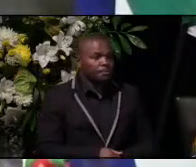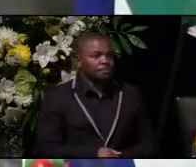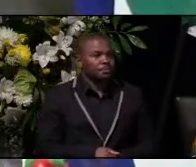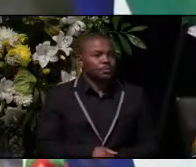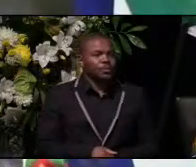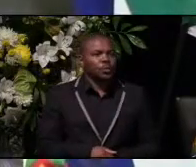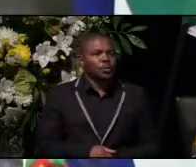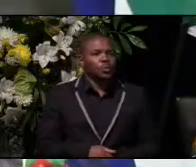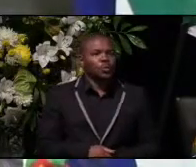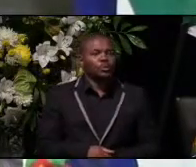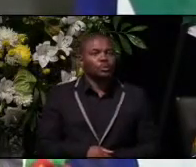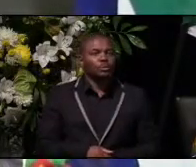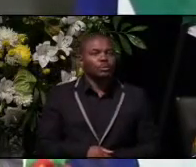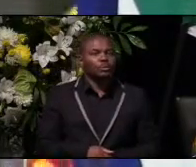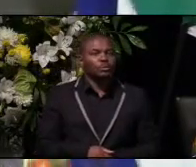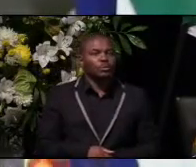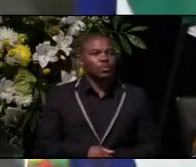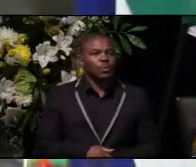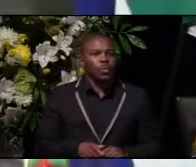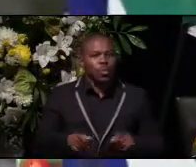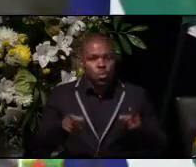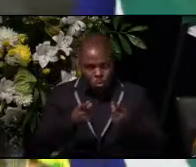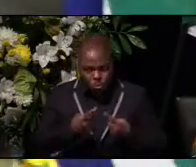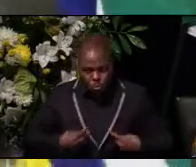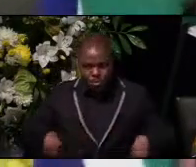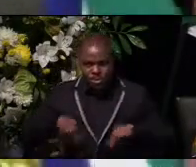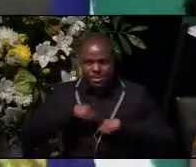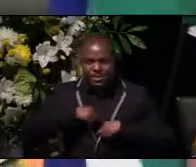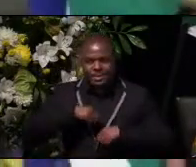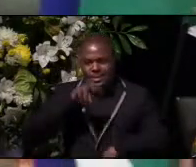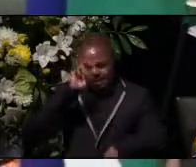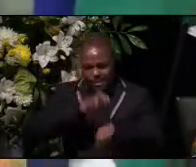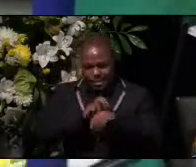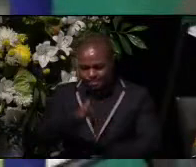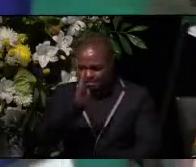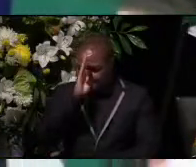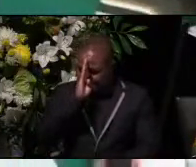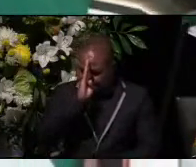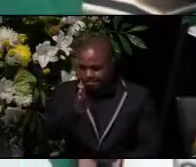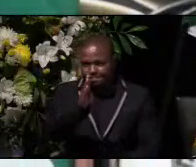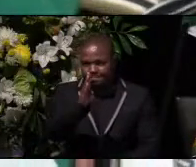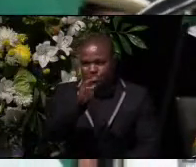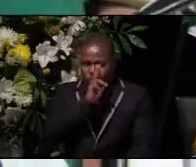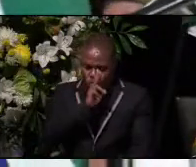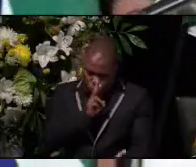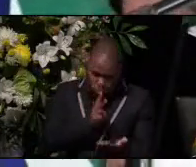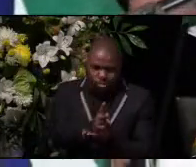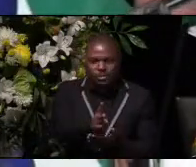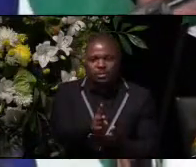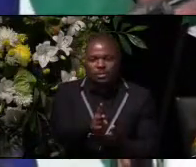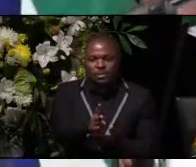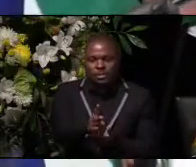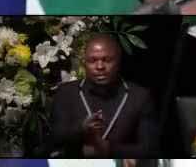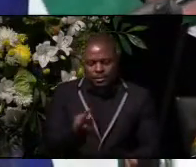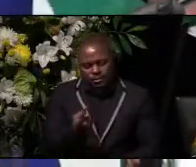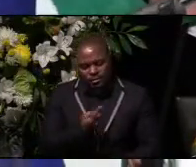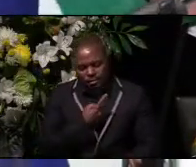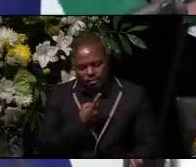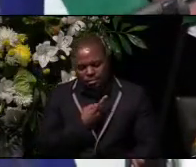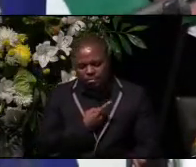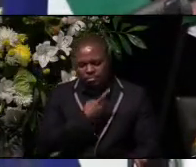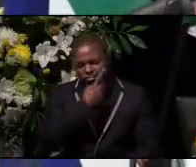that we must be brutally honest and ask ourselves